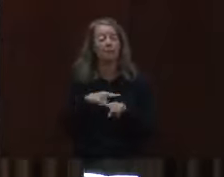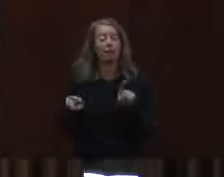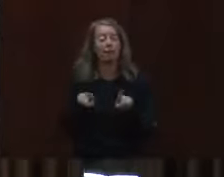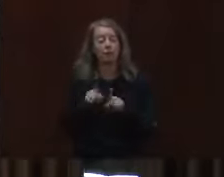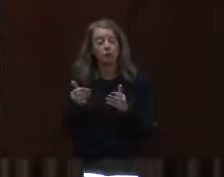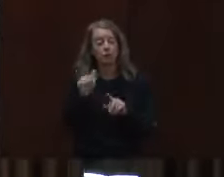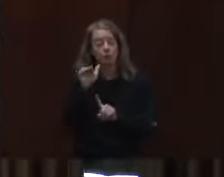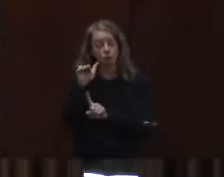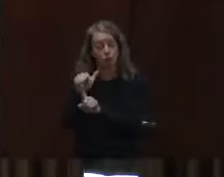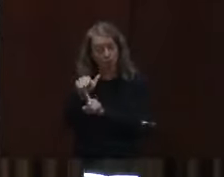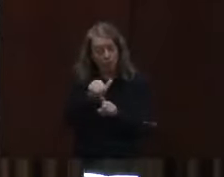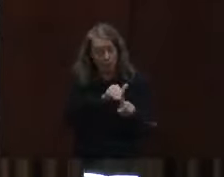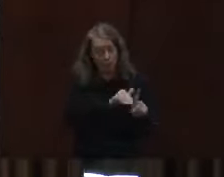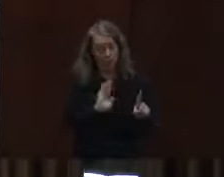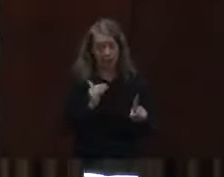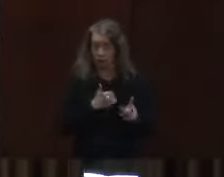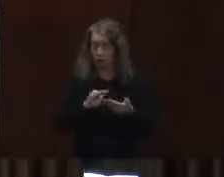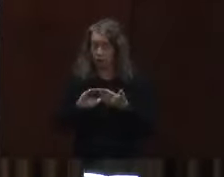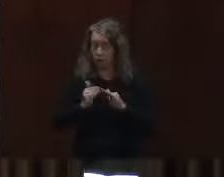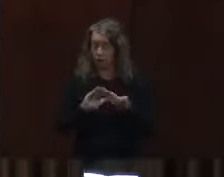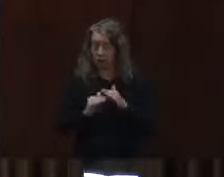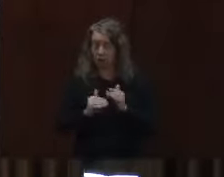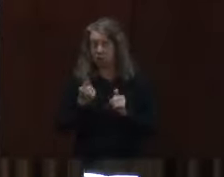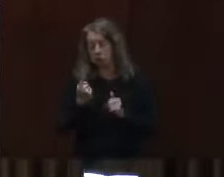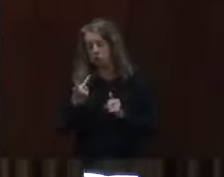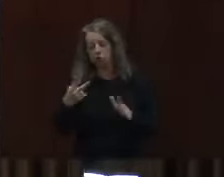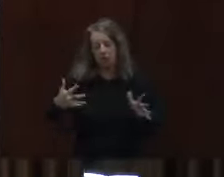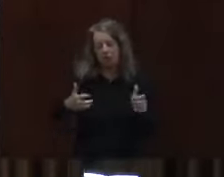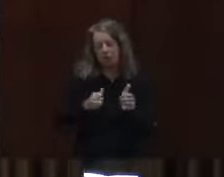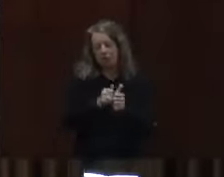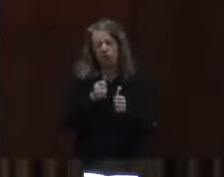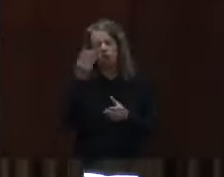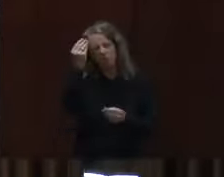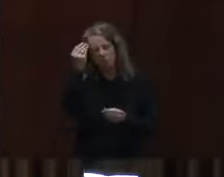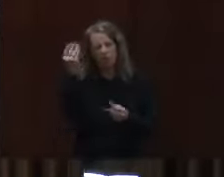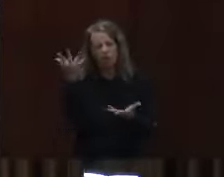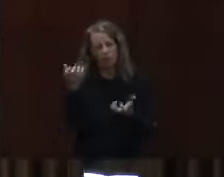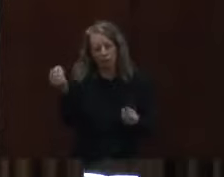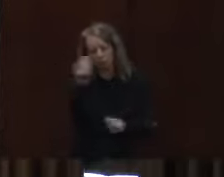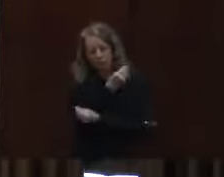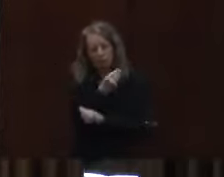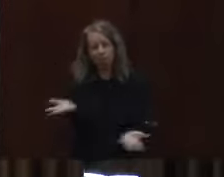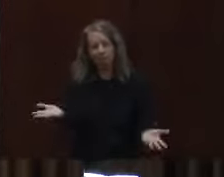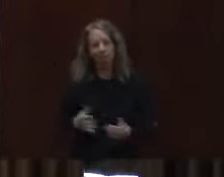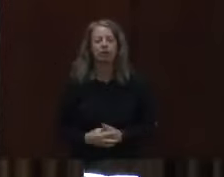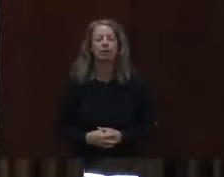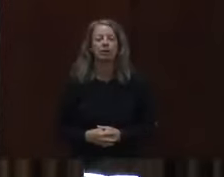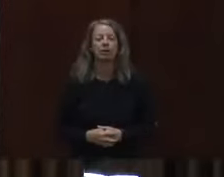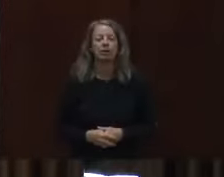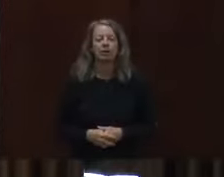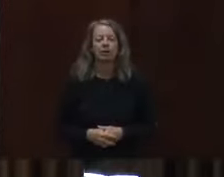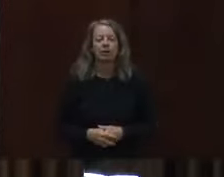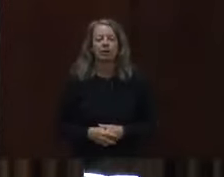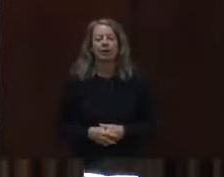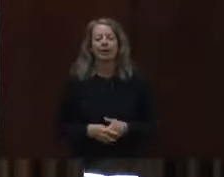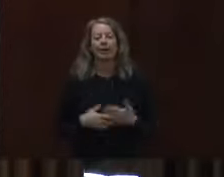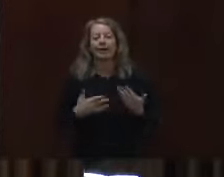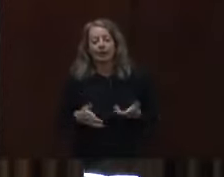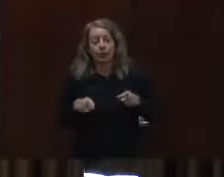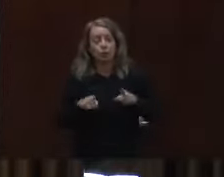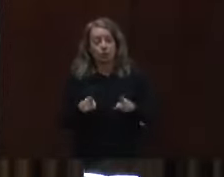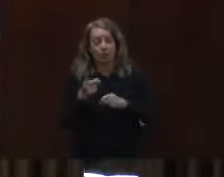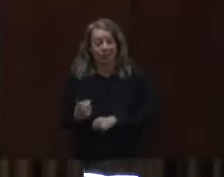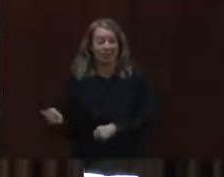the community of a couple of updates and kind of housekeeping items. So while the day-time